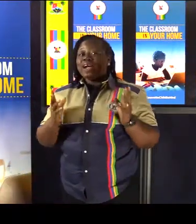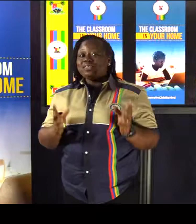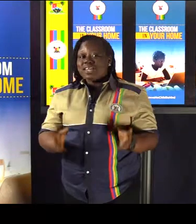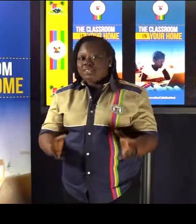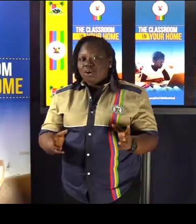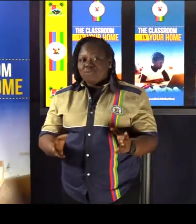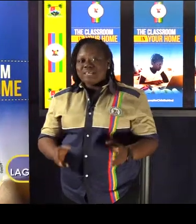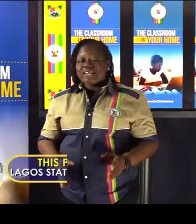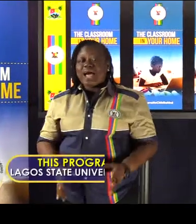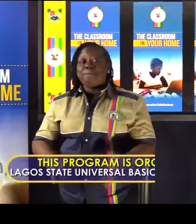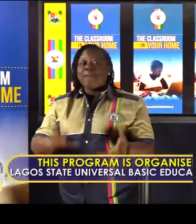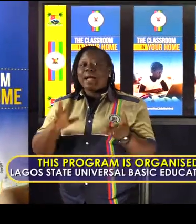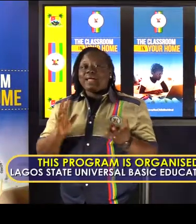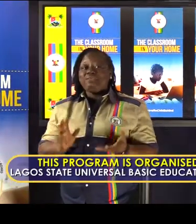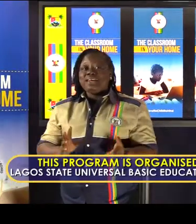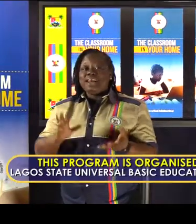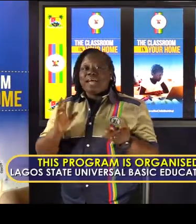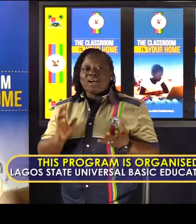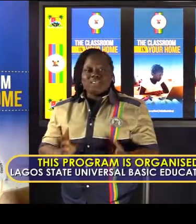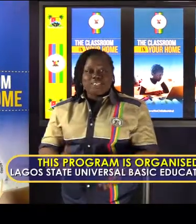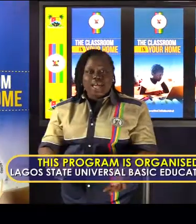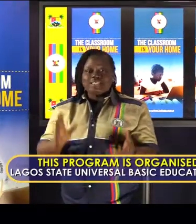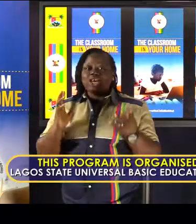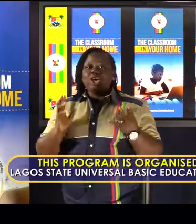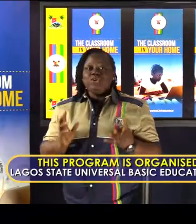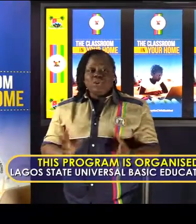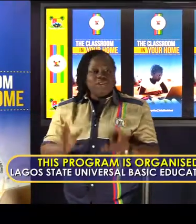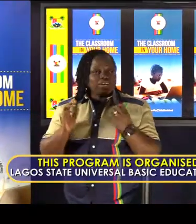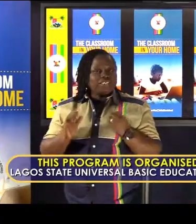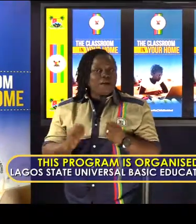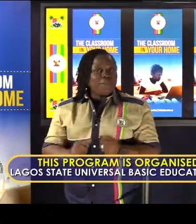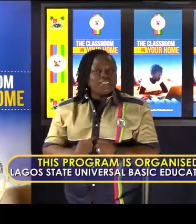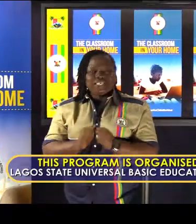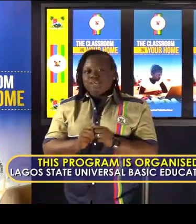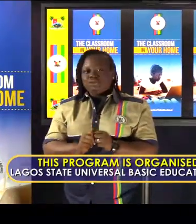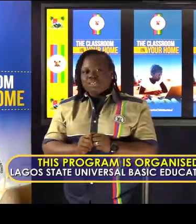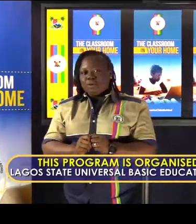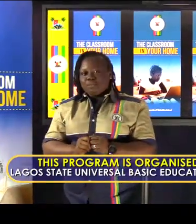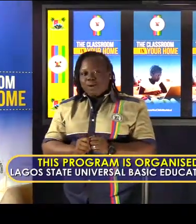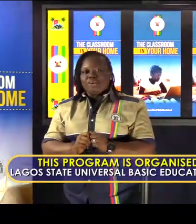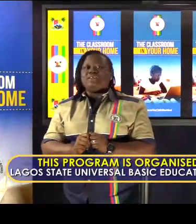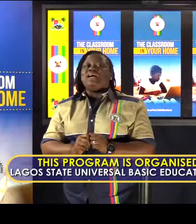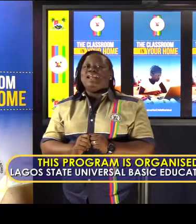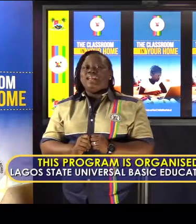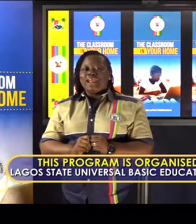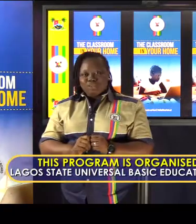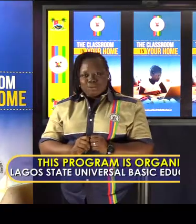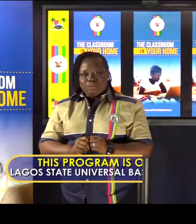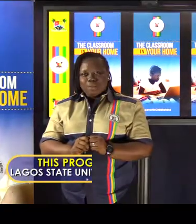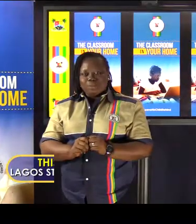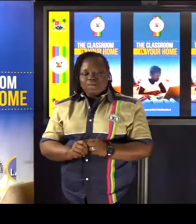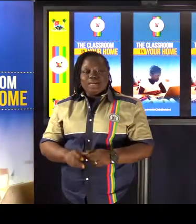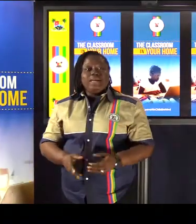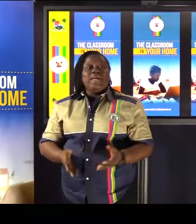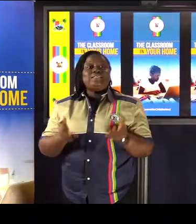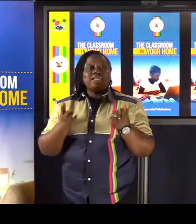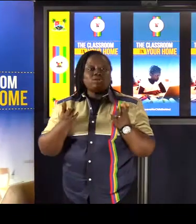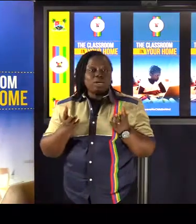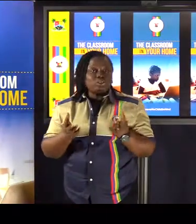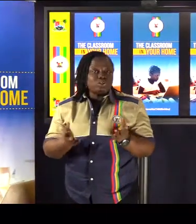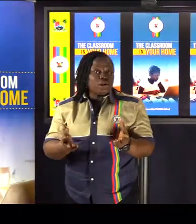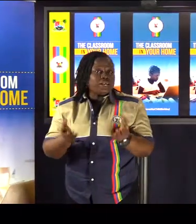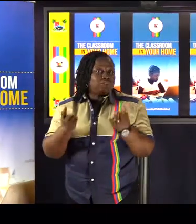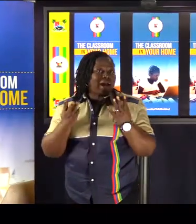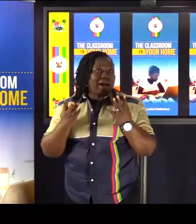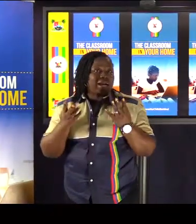by the Lagos State Government and packaged by the Lagos State Universal Basic Education Board, LASUBEB. It is